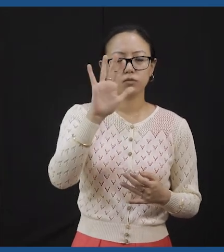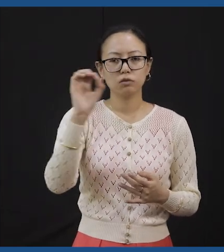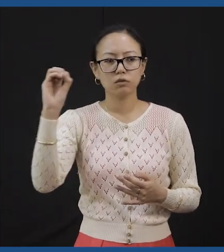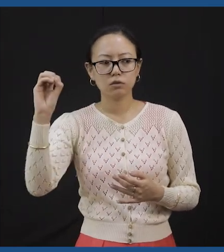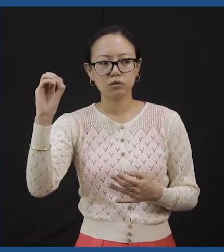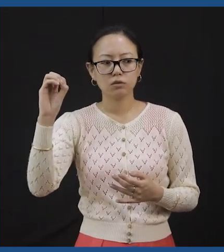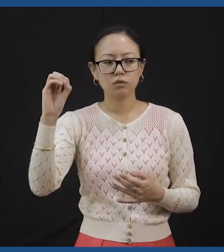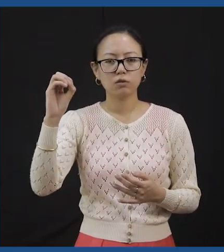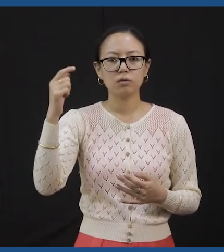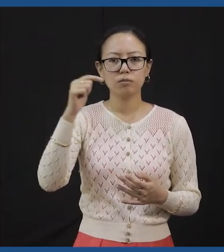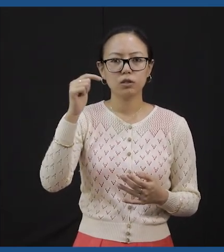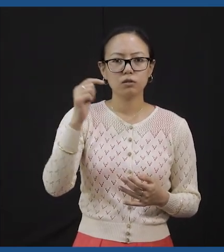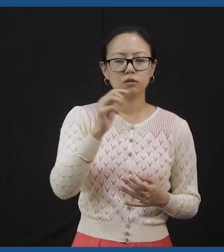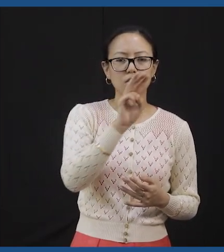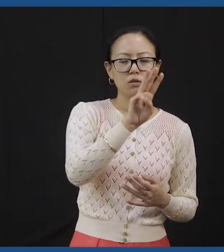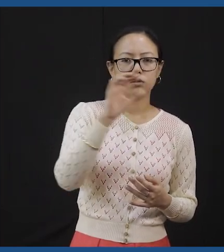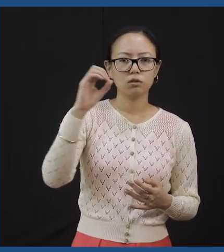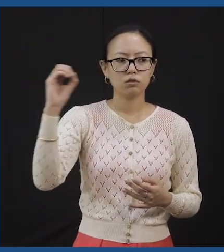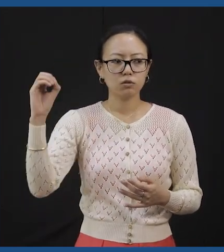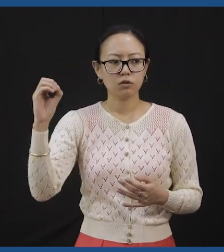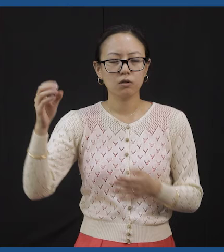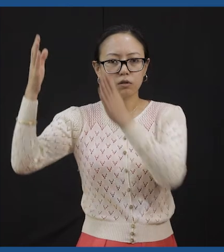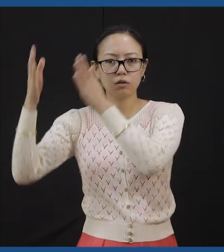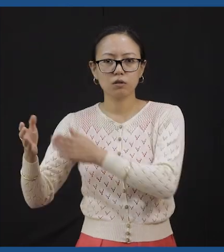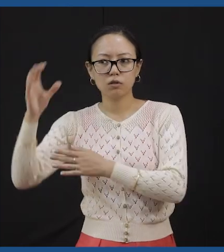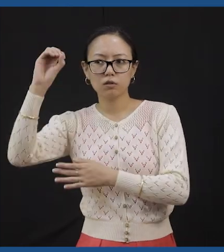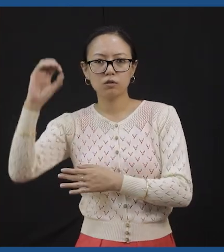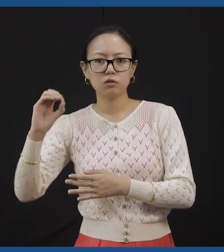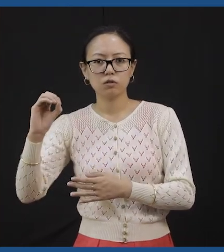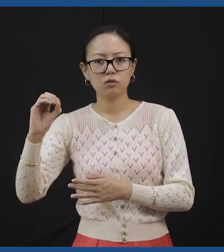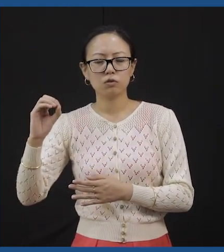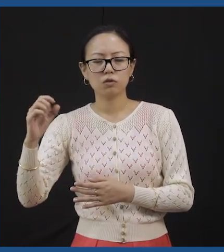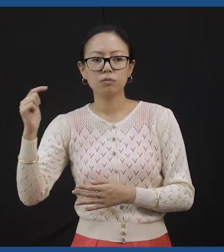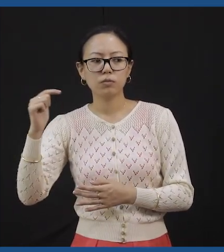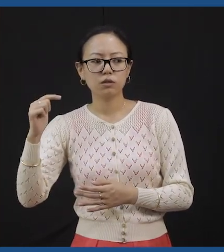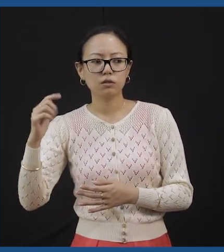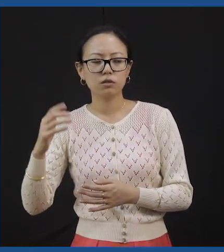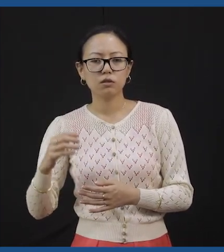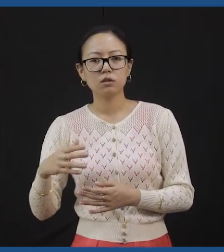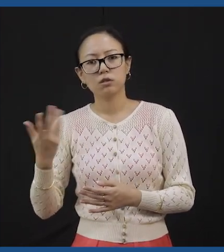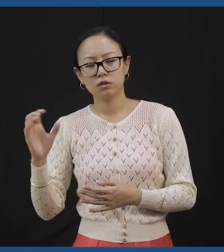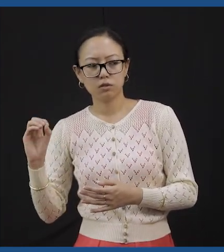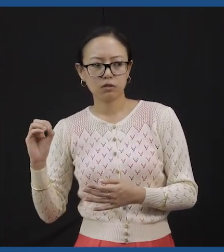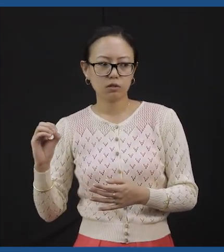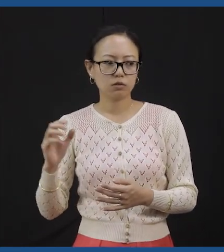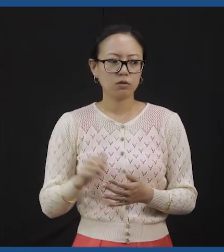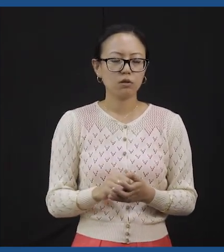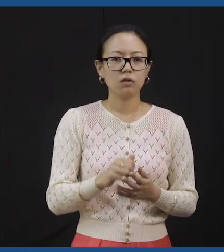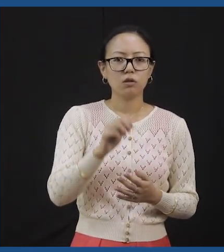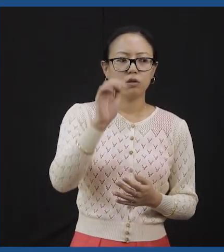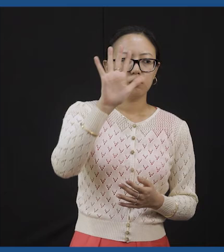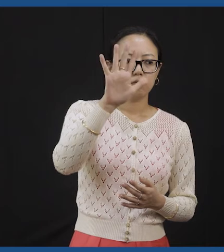is 5. 6 minus 3 is 3. So the amount left with Wang Bei